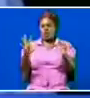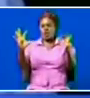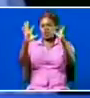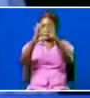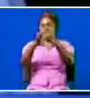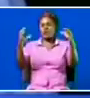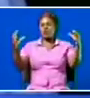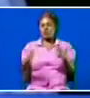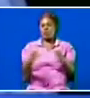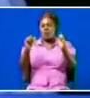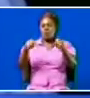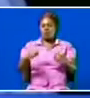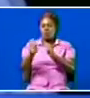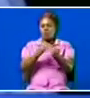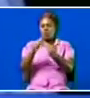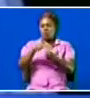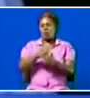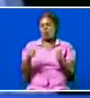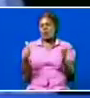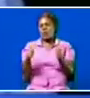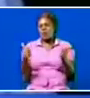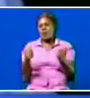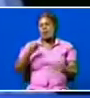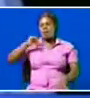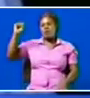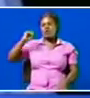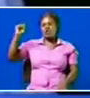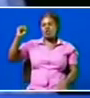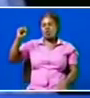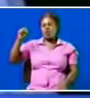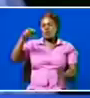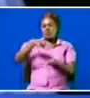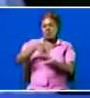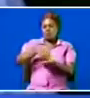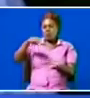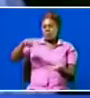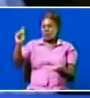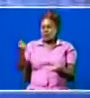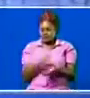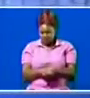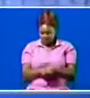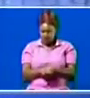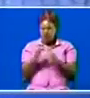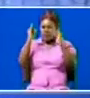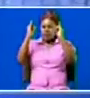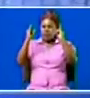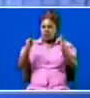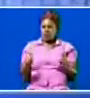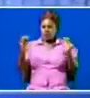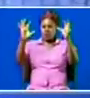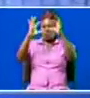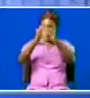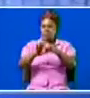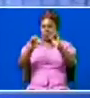front to be able to compete more effectively in Kenya's political landscape. So will the new merger result